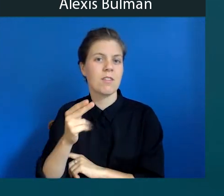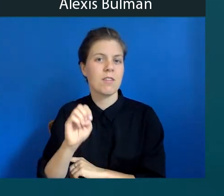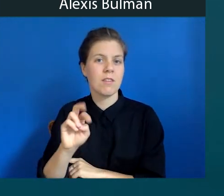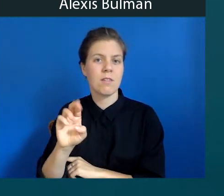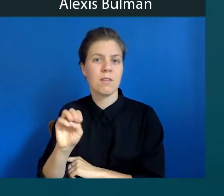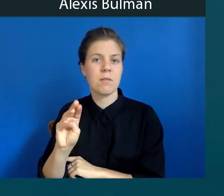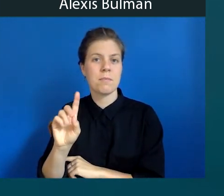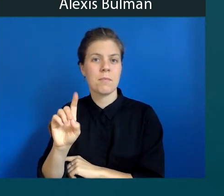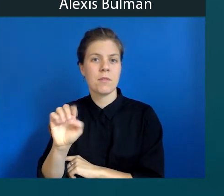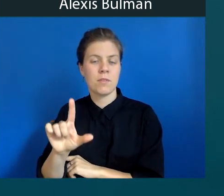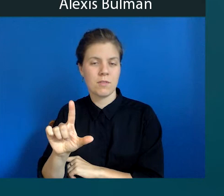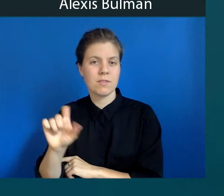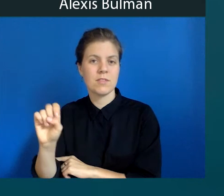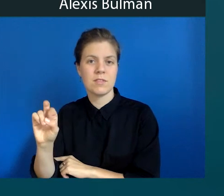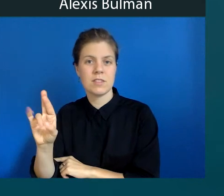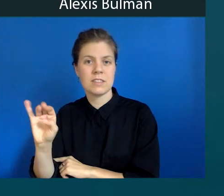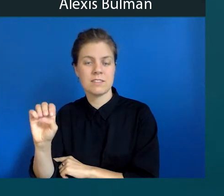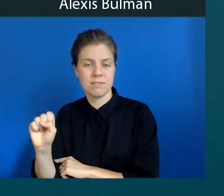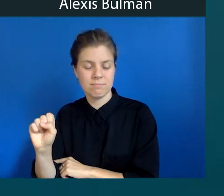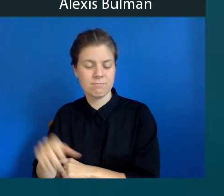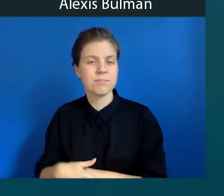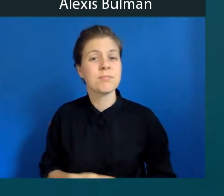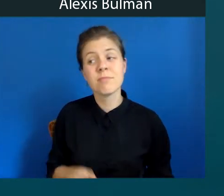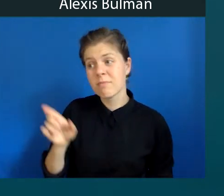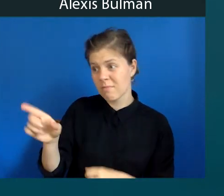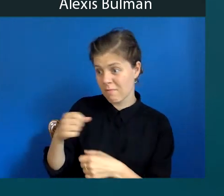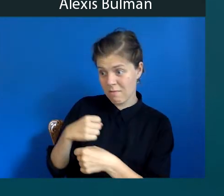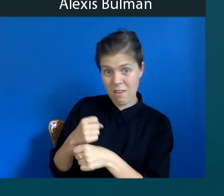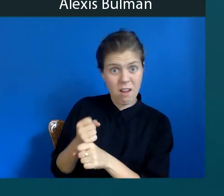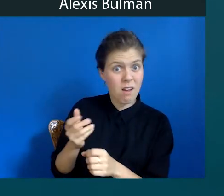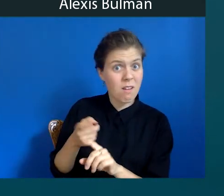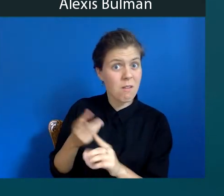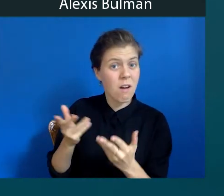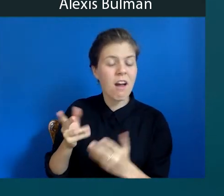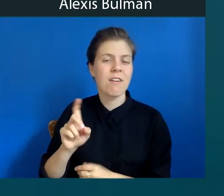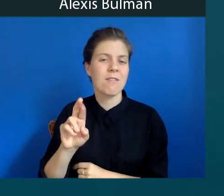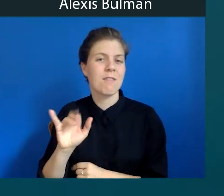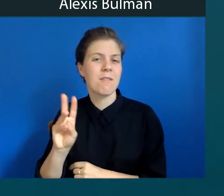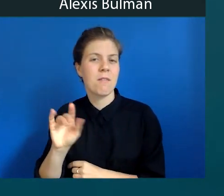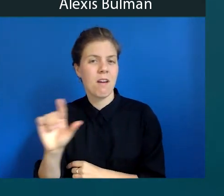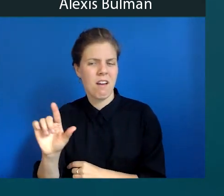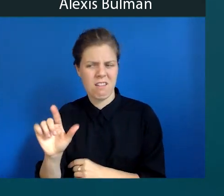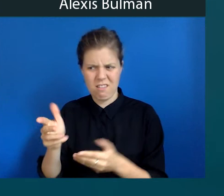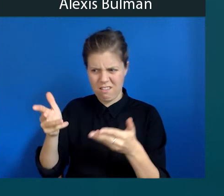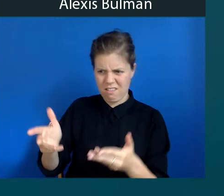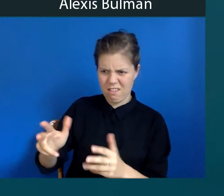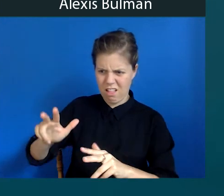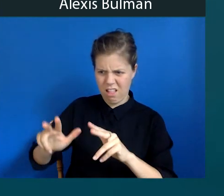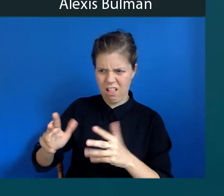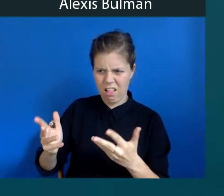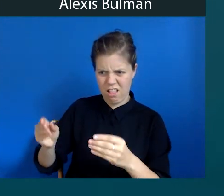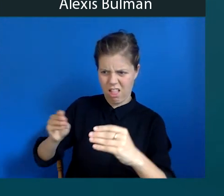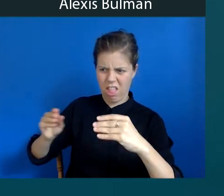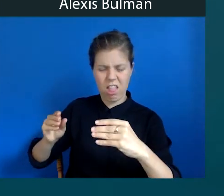series. The Remodel sculptures are made from drywall, which is a heavy and awkward material. And